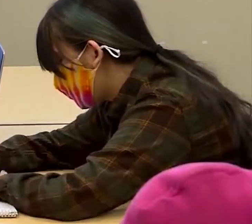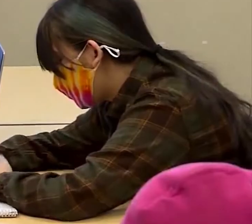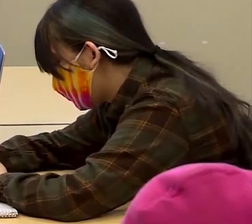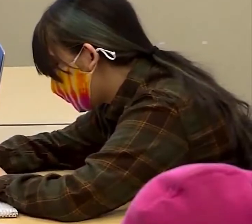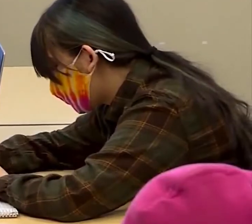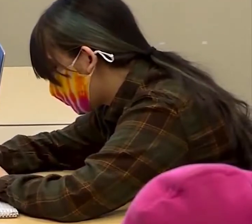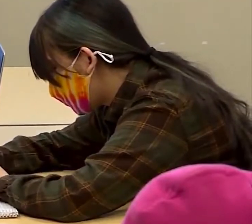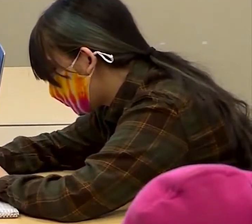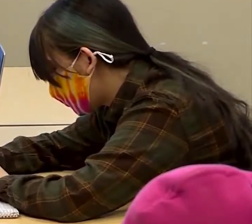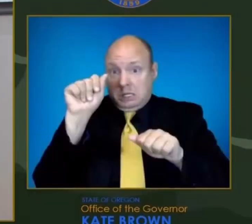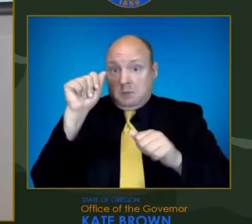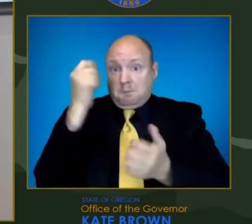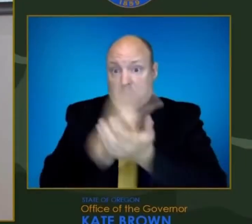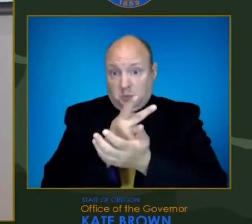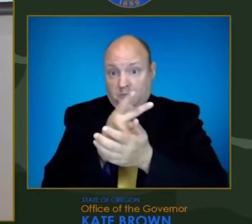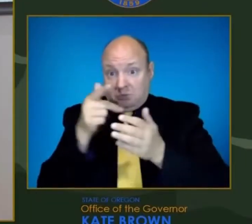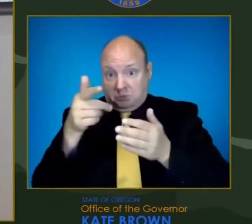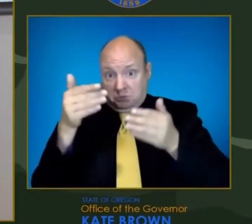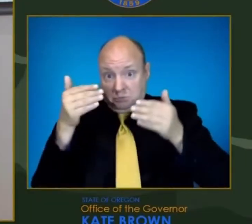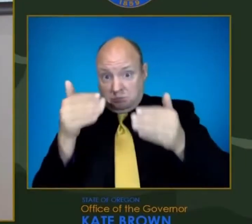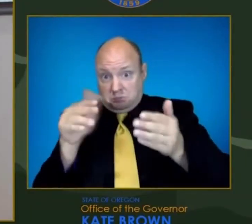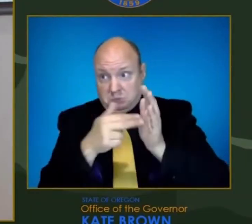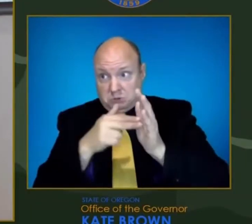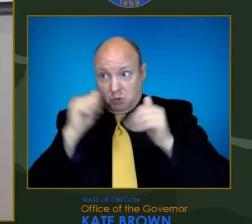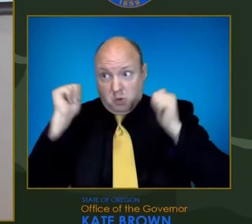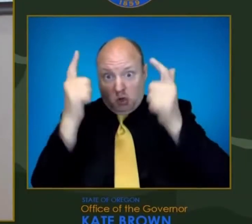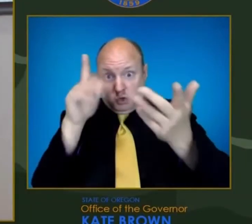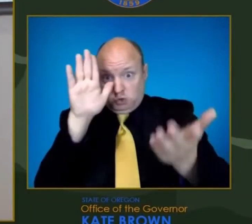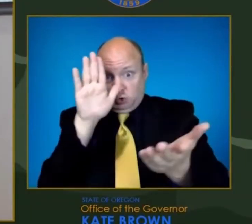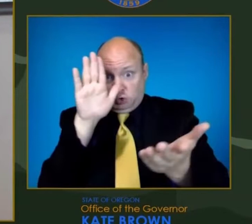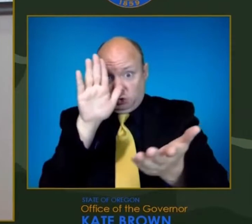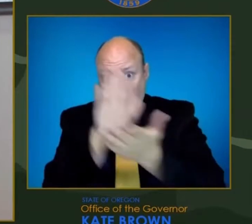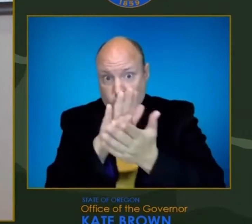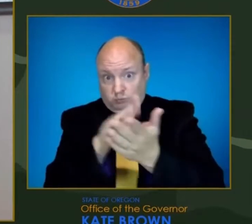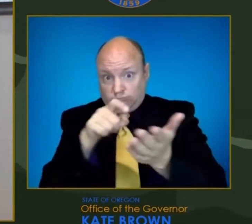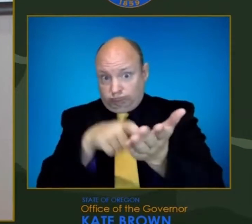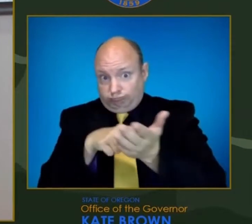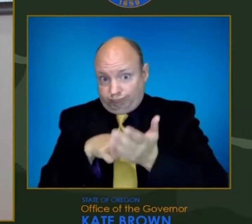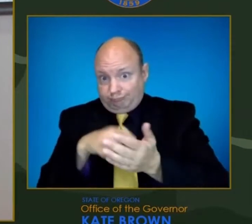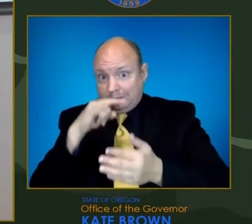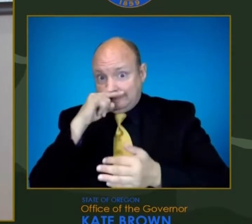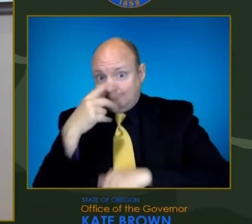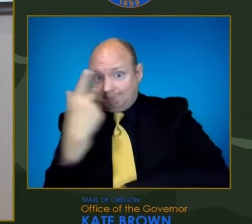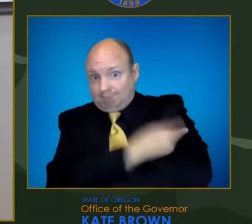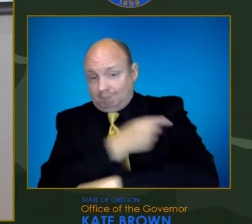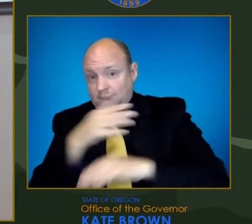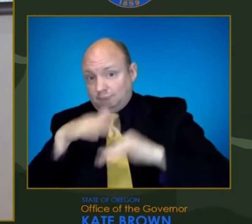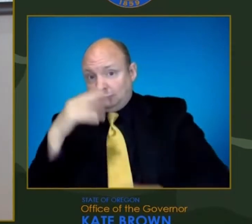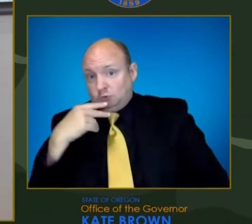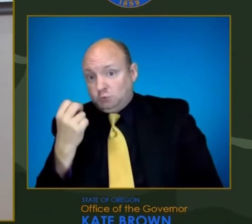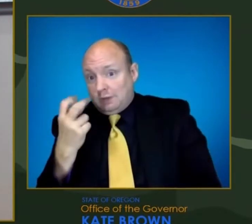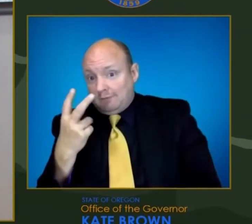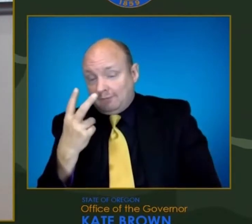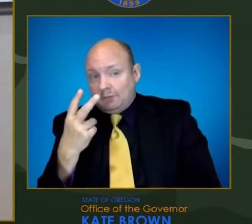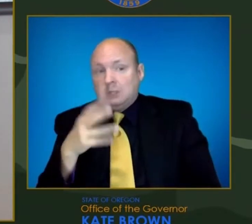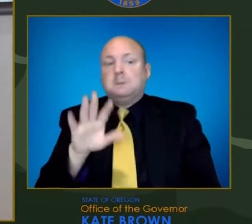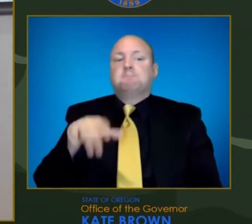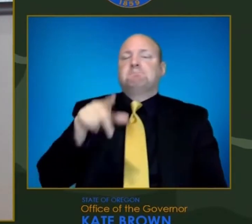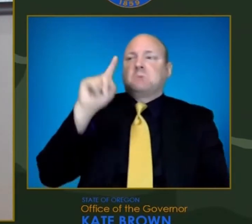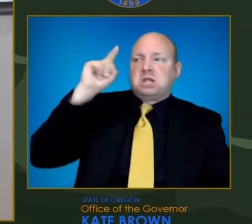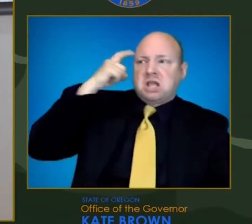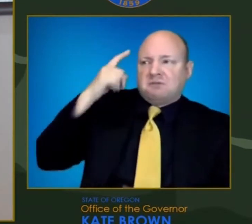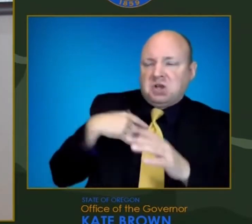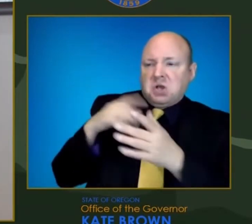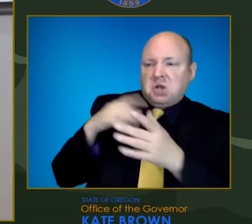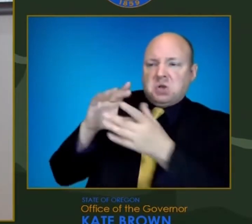is full federal approval. Lisa, as I said earlier, frankly, all options are on the table to make sure that our kids are